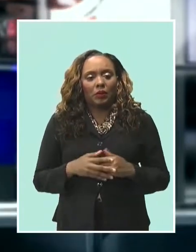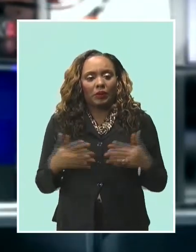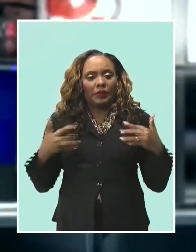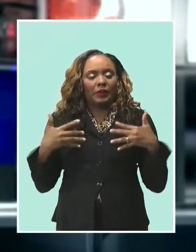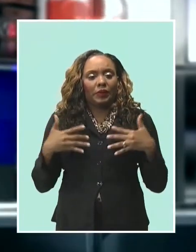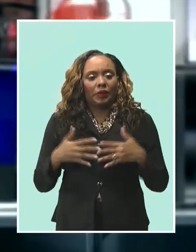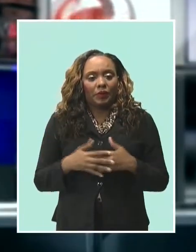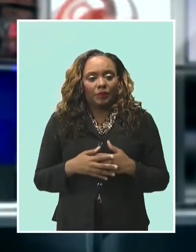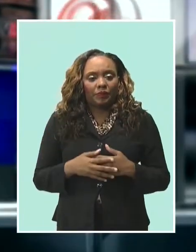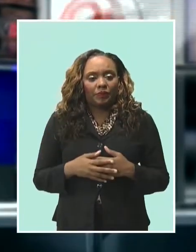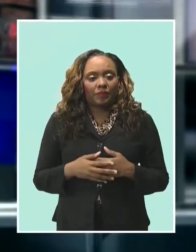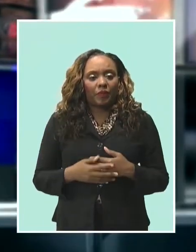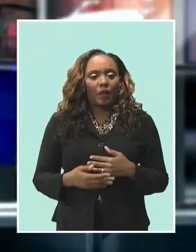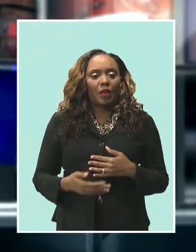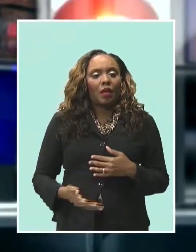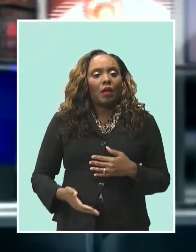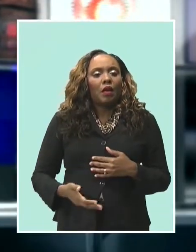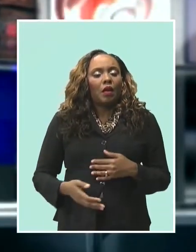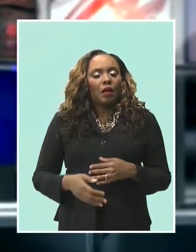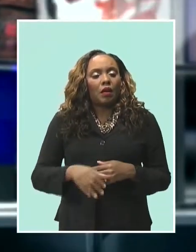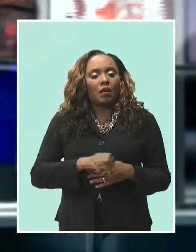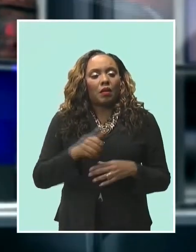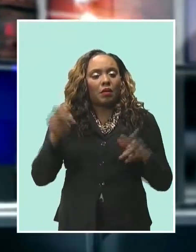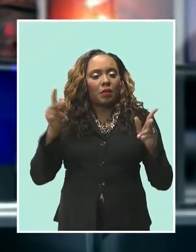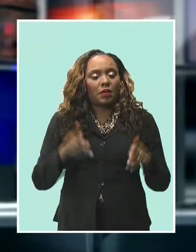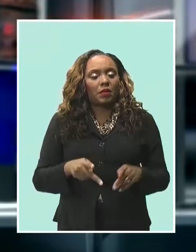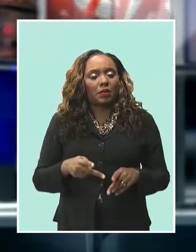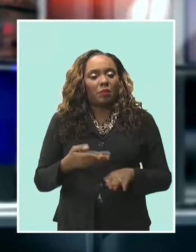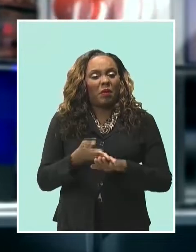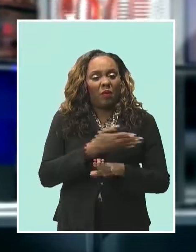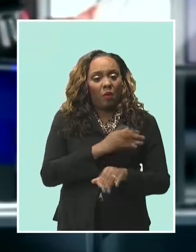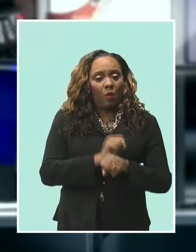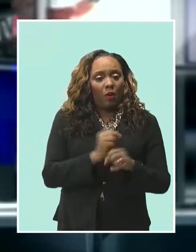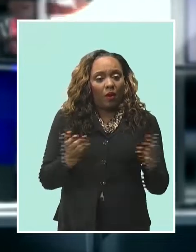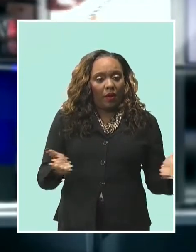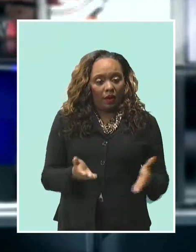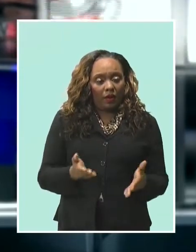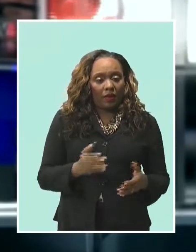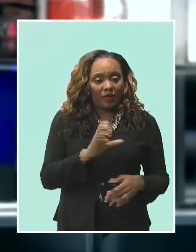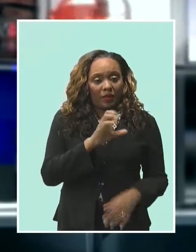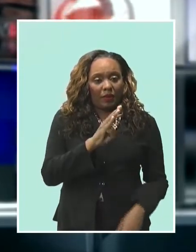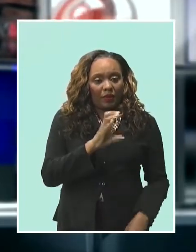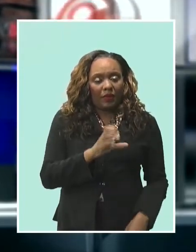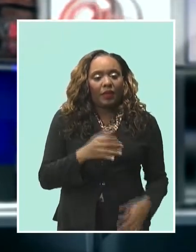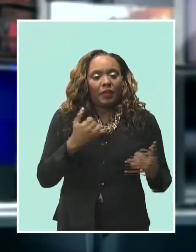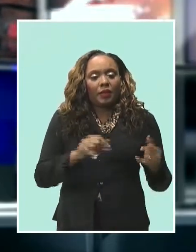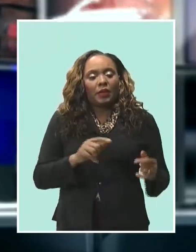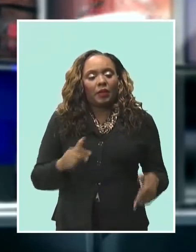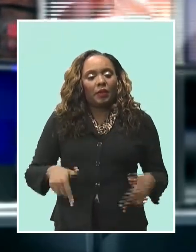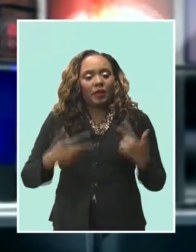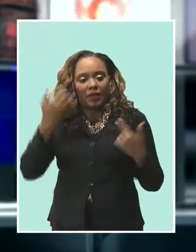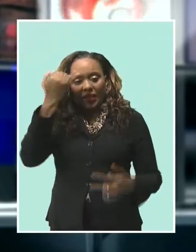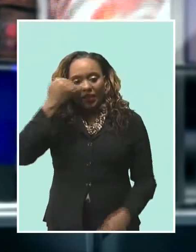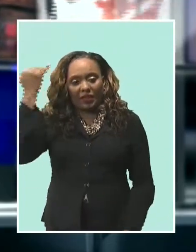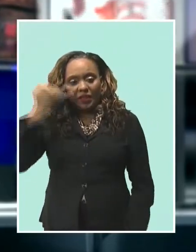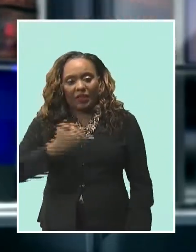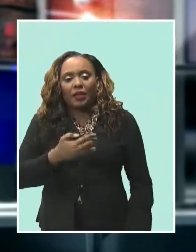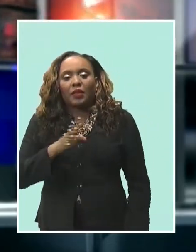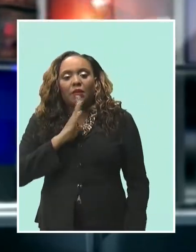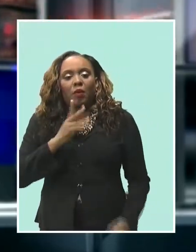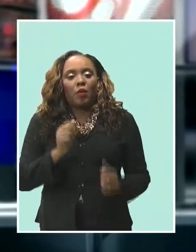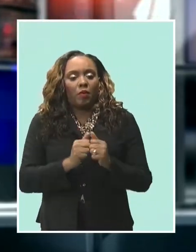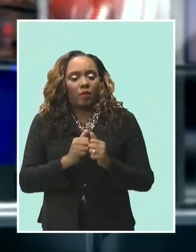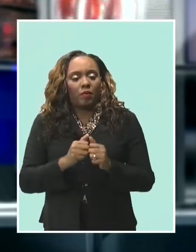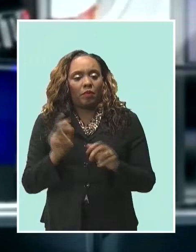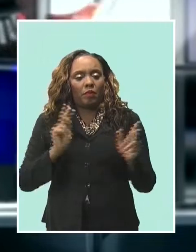And Andre Hinkson, a former colleague of ours here at the CBC, is also in Italy. He now lives in Rome. Andre says he's spoken to some